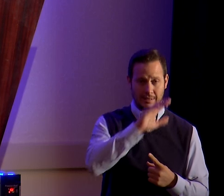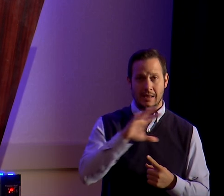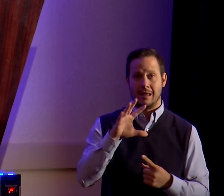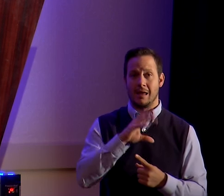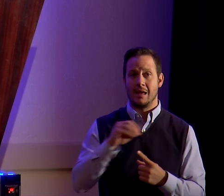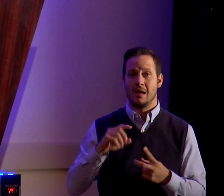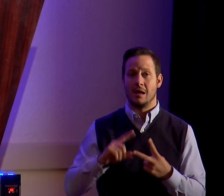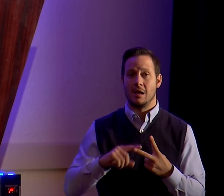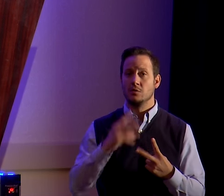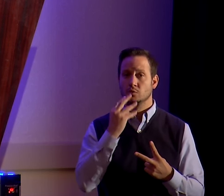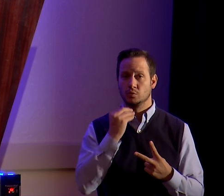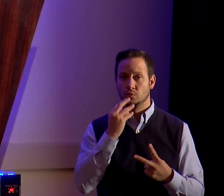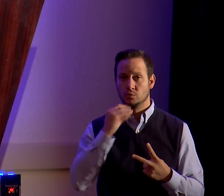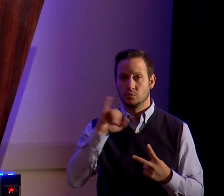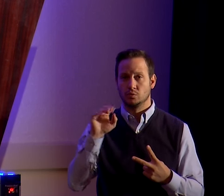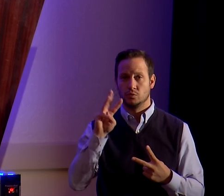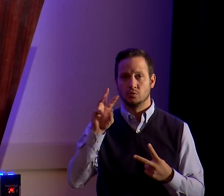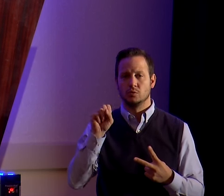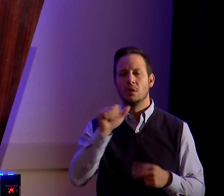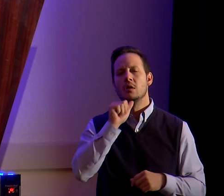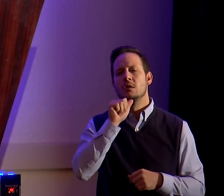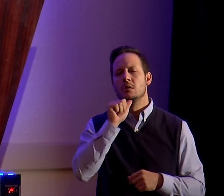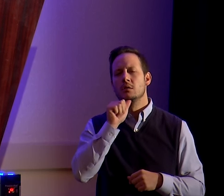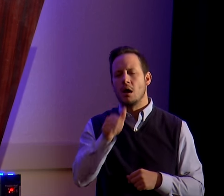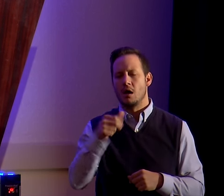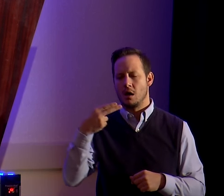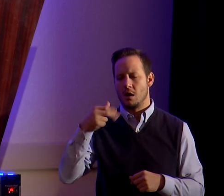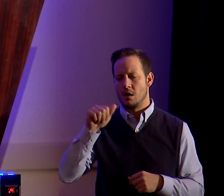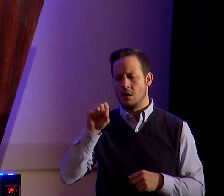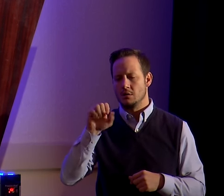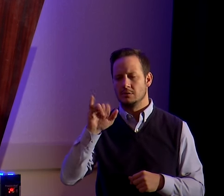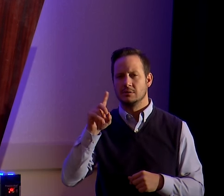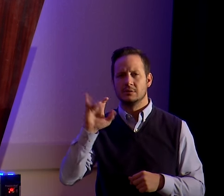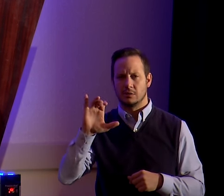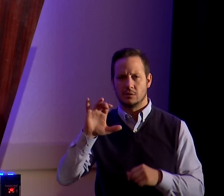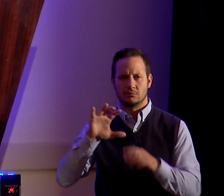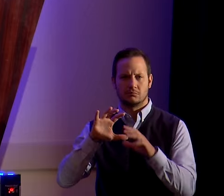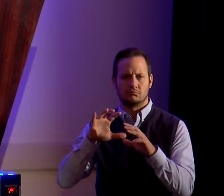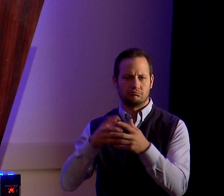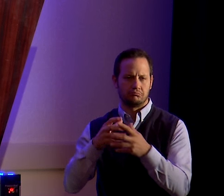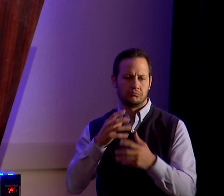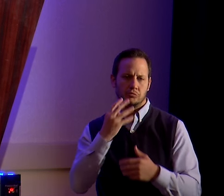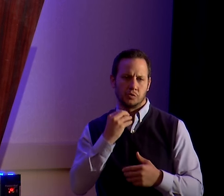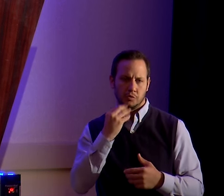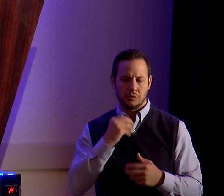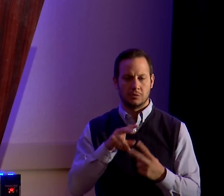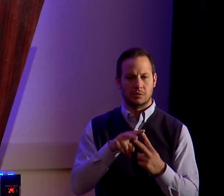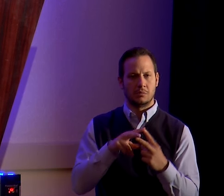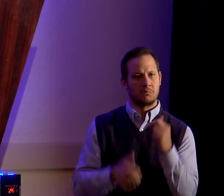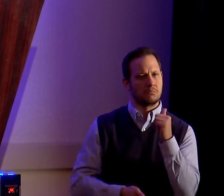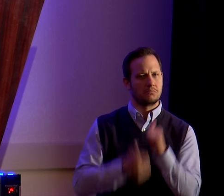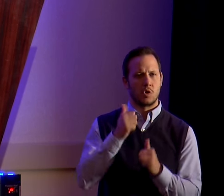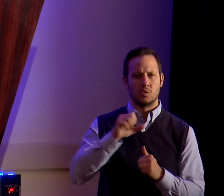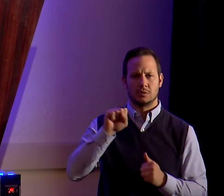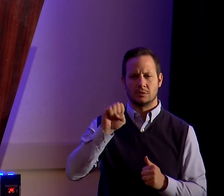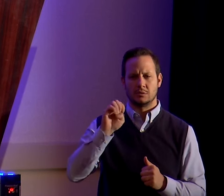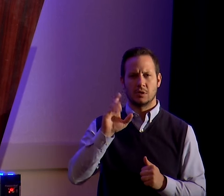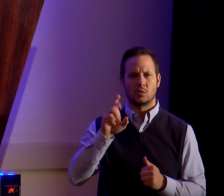and Jews, the non-Hasidic, you know, non-Orthodox Jews, they are the most secular, by